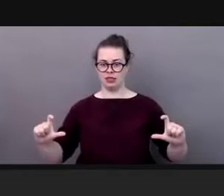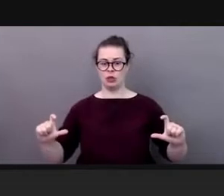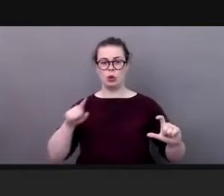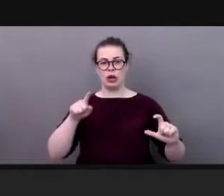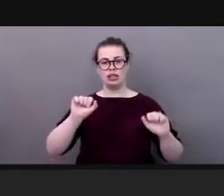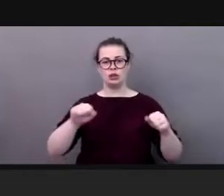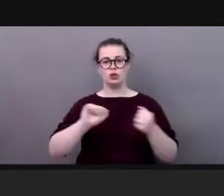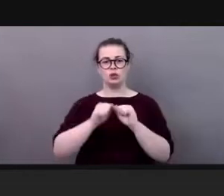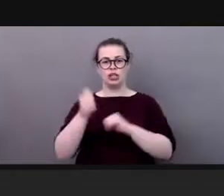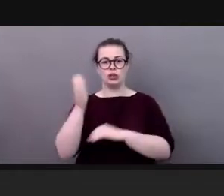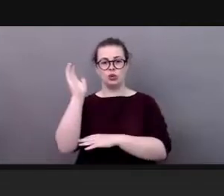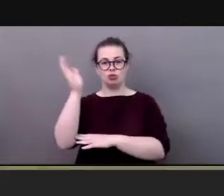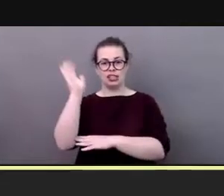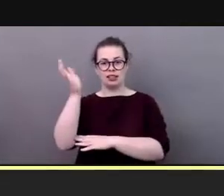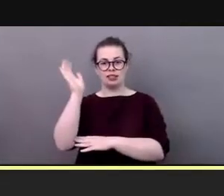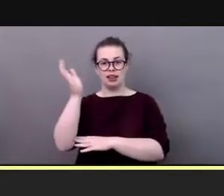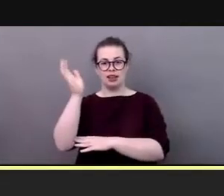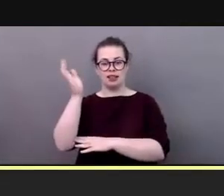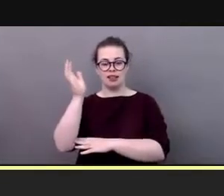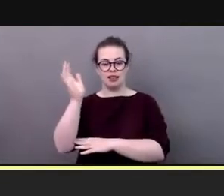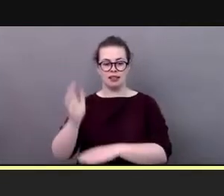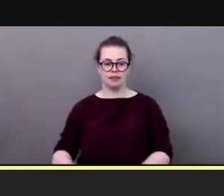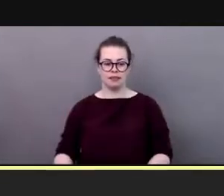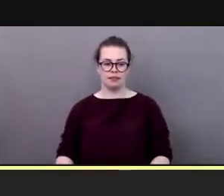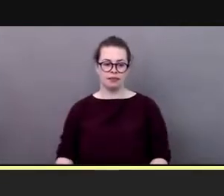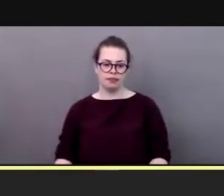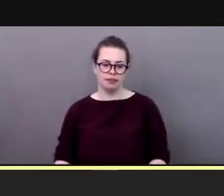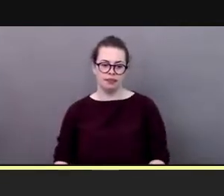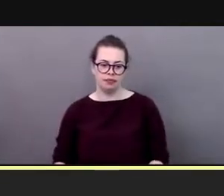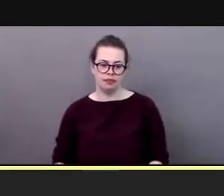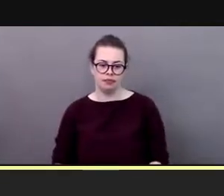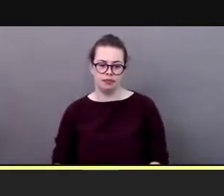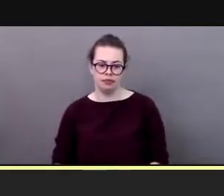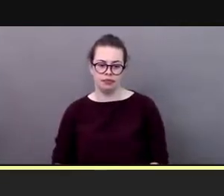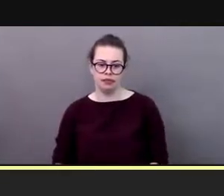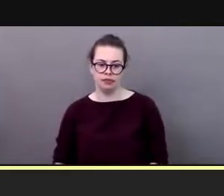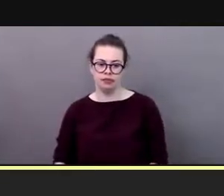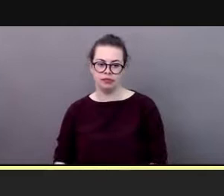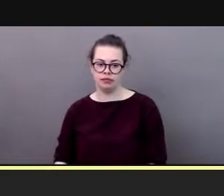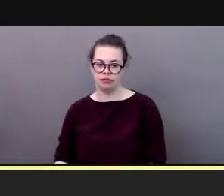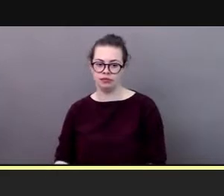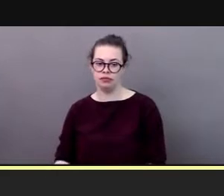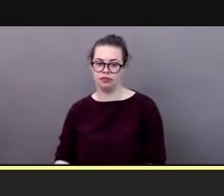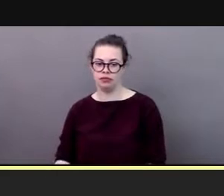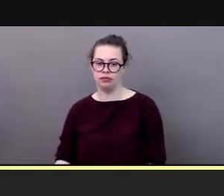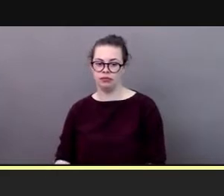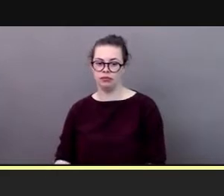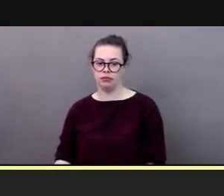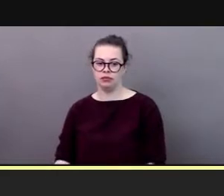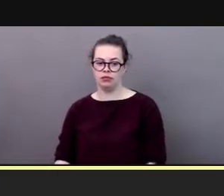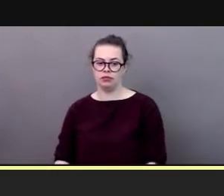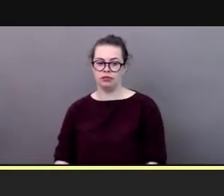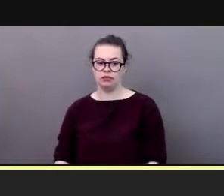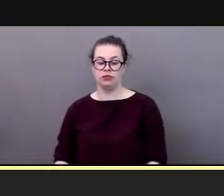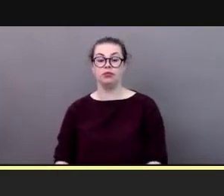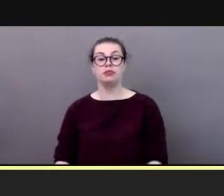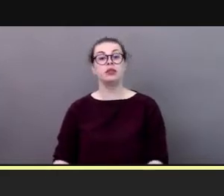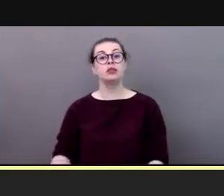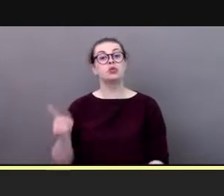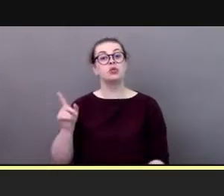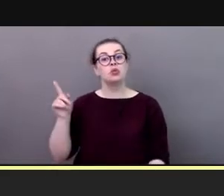well. Let me do it like that. Yeah, okay. So what the communication